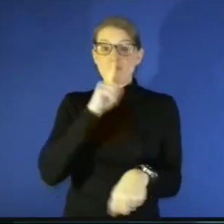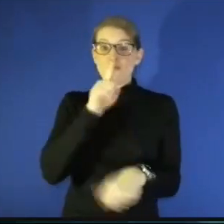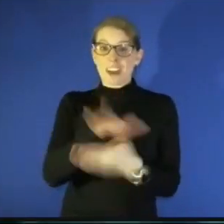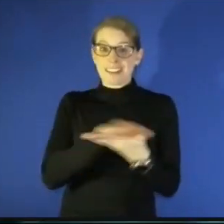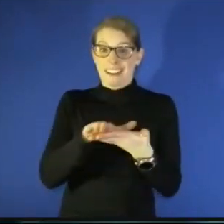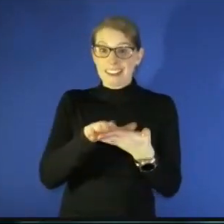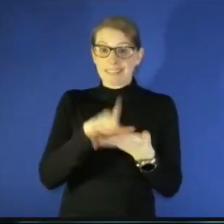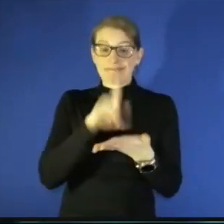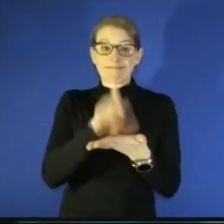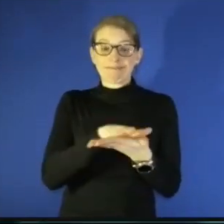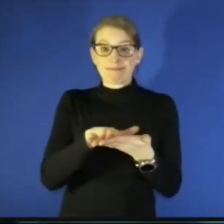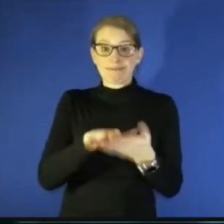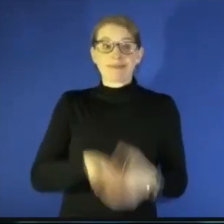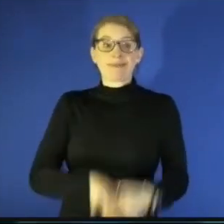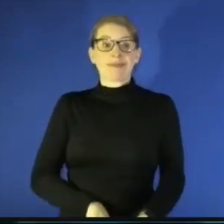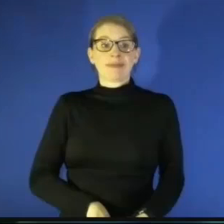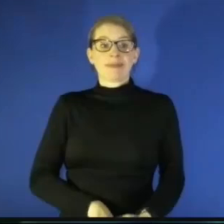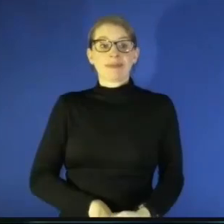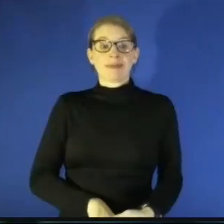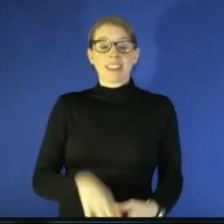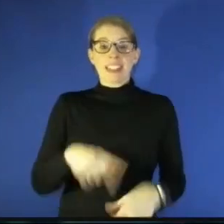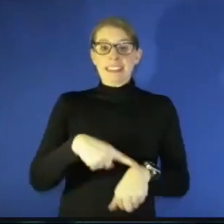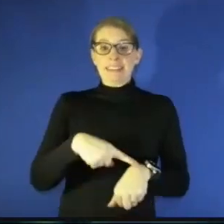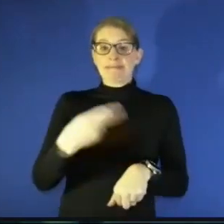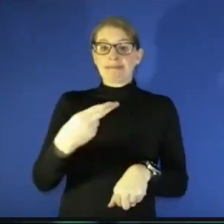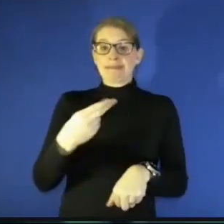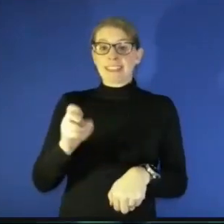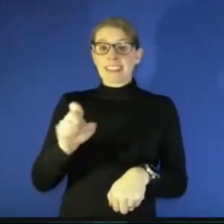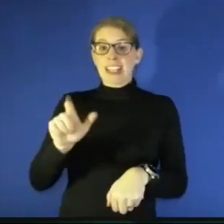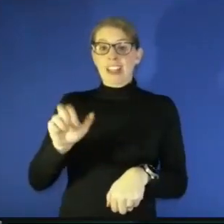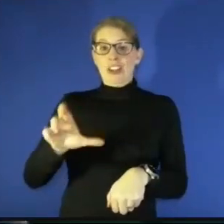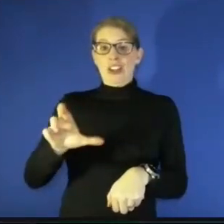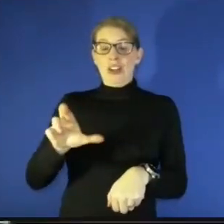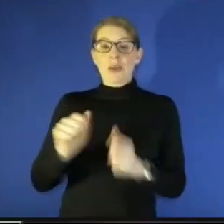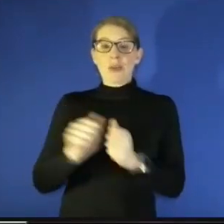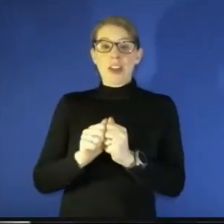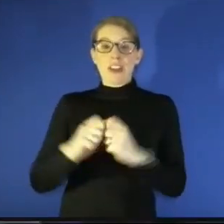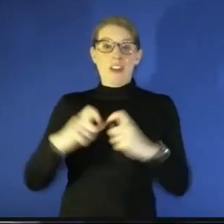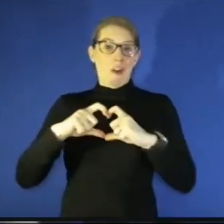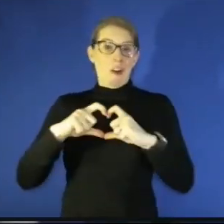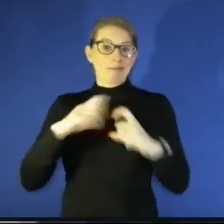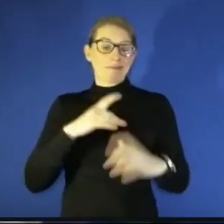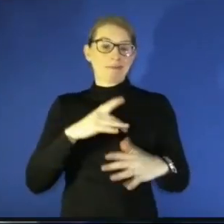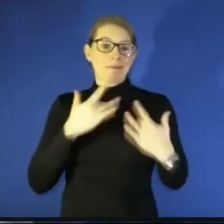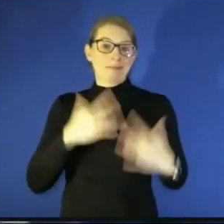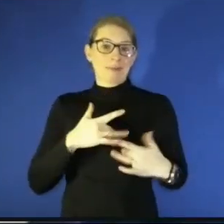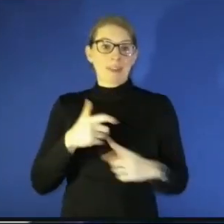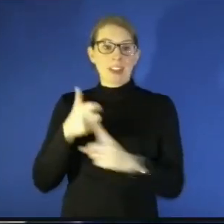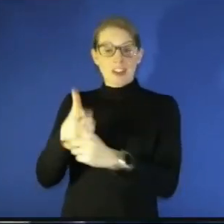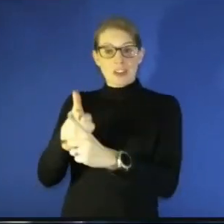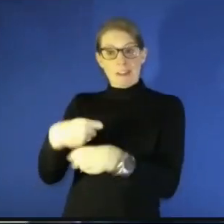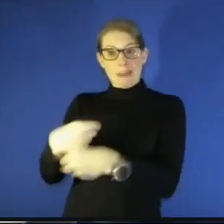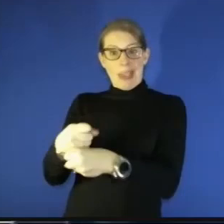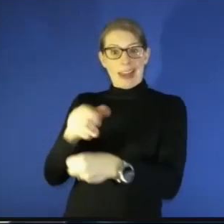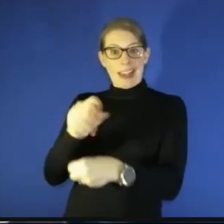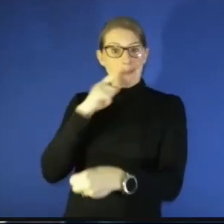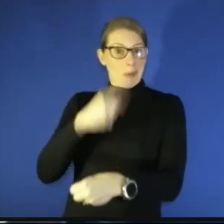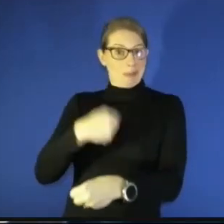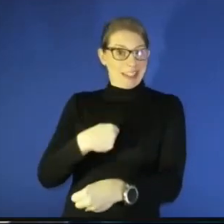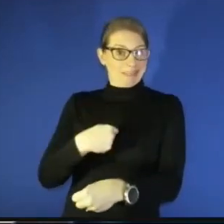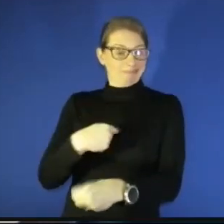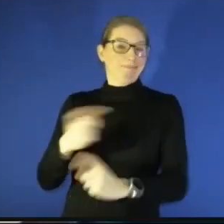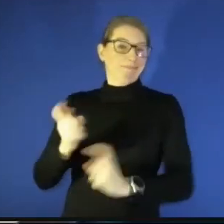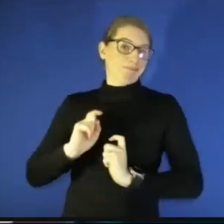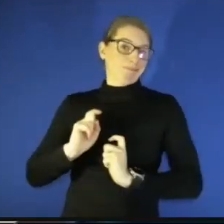nice. Yeah, it says healer on here with the small heart. Layla, I understand she made this for me.